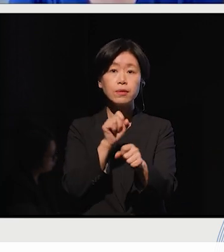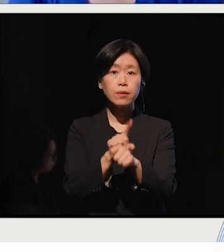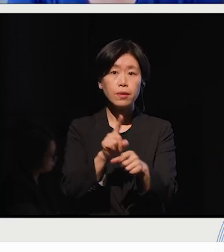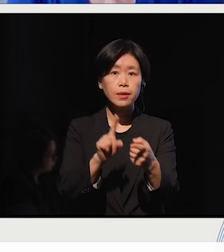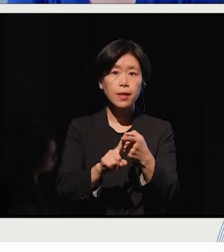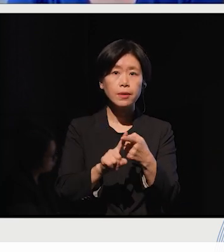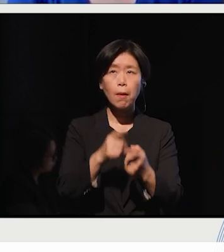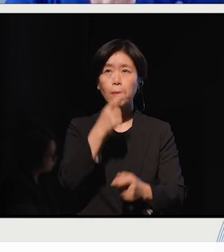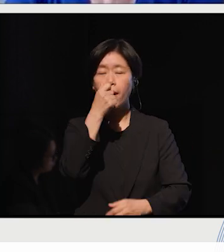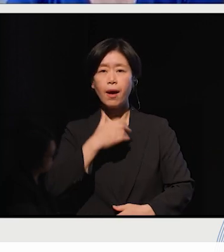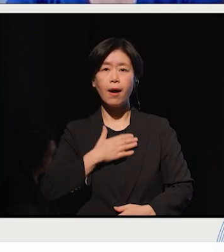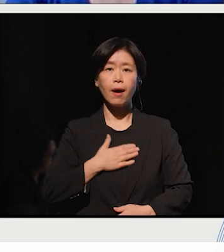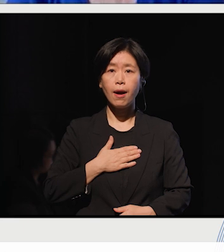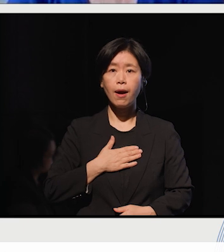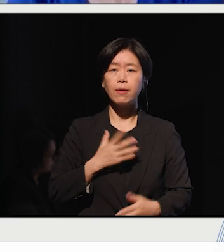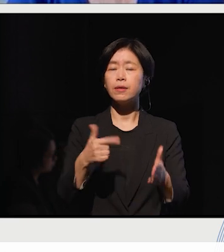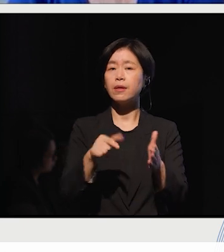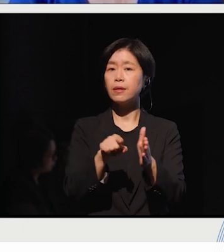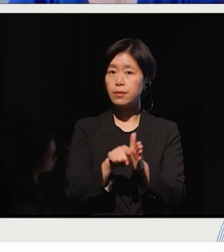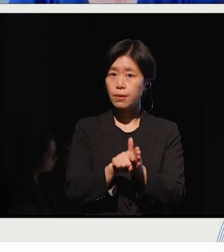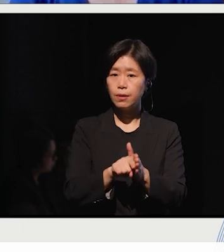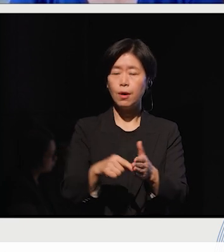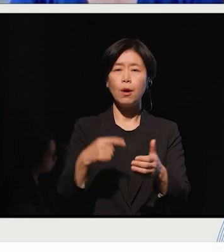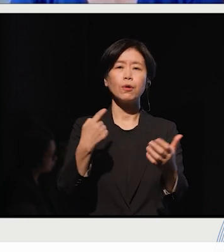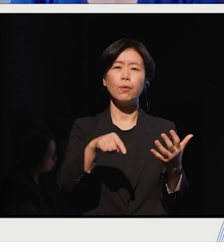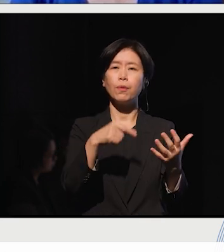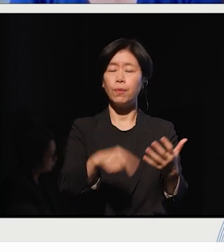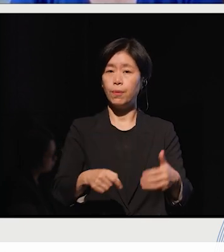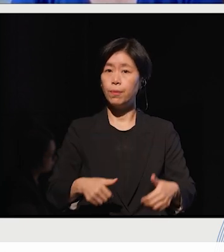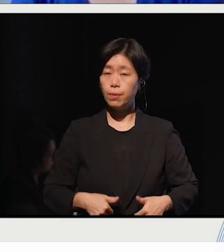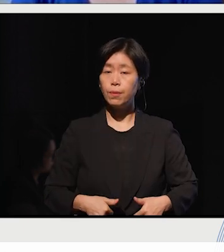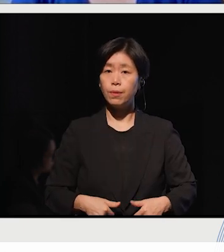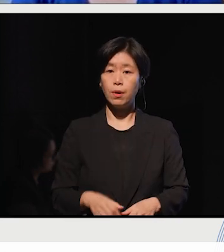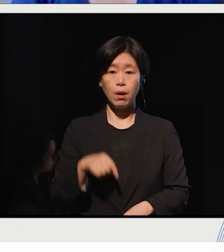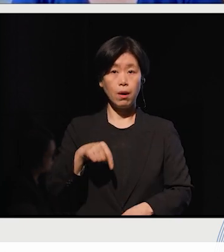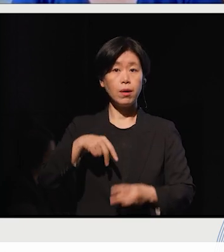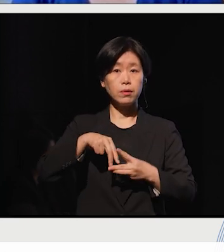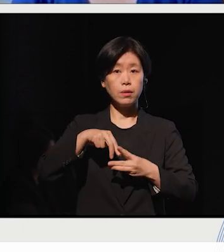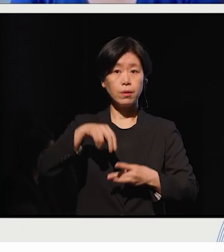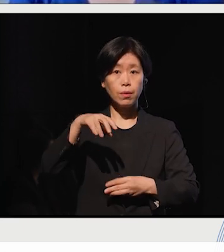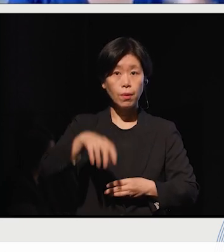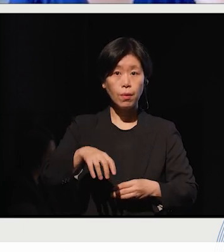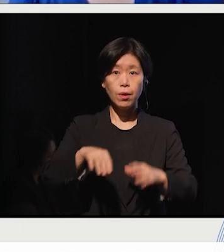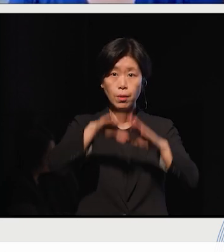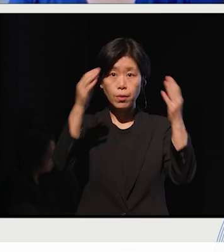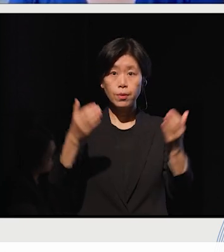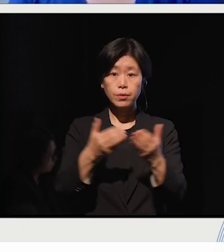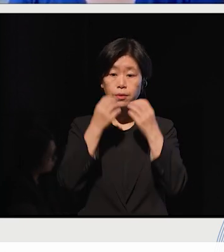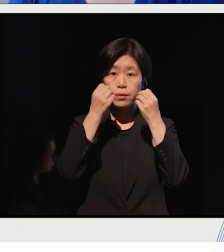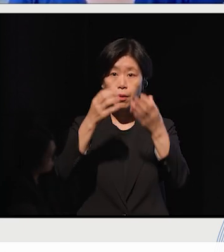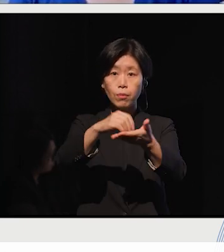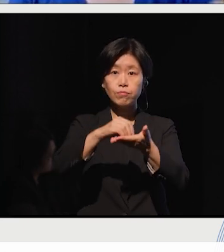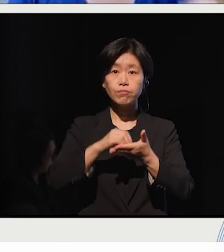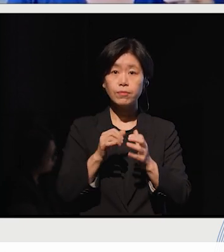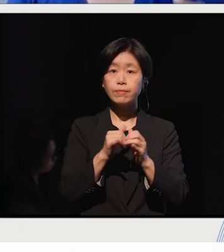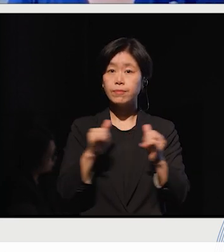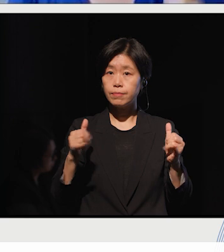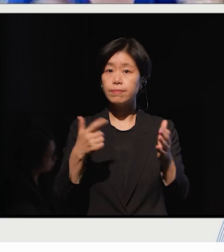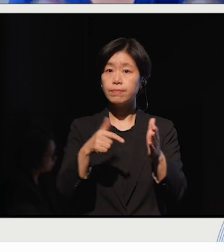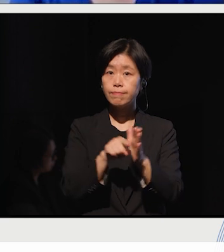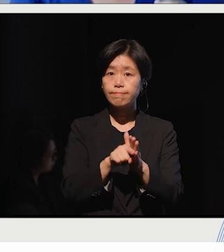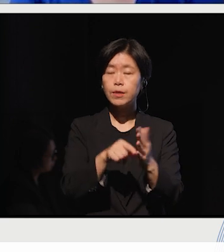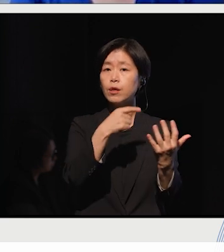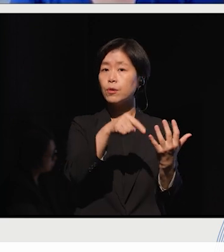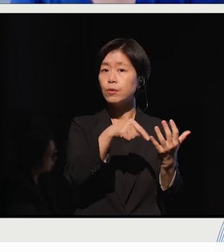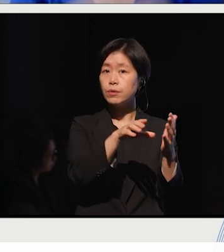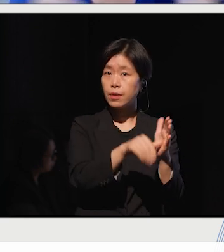to every single new staff training event, and those happen every other week. We go to those trainings where